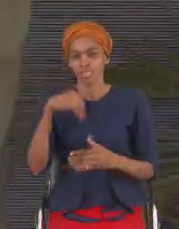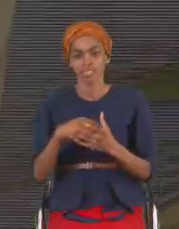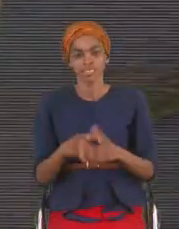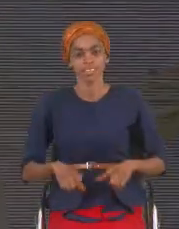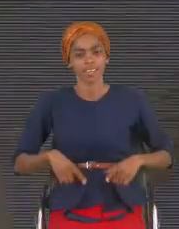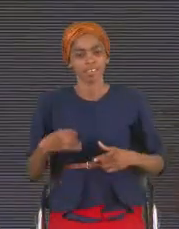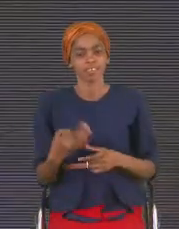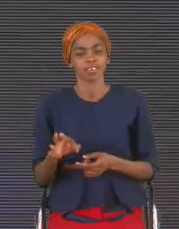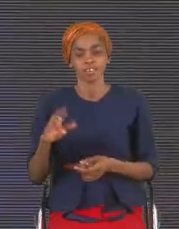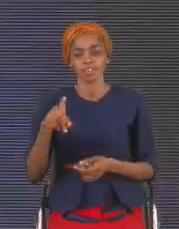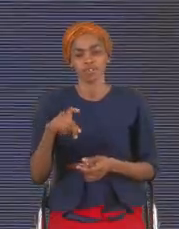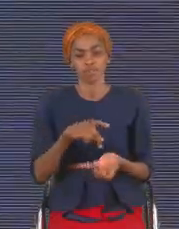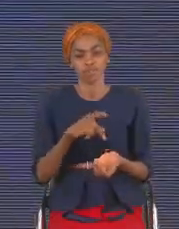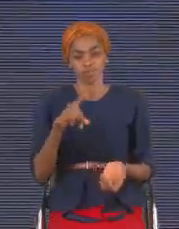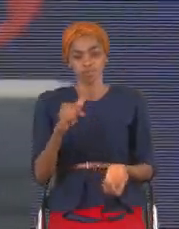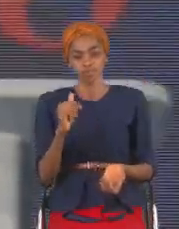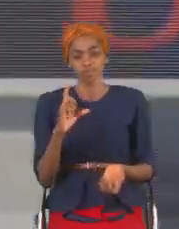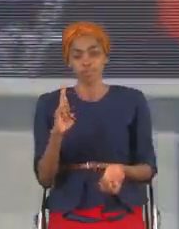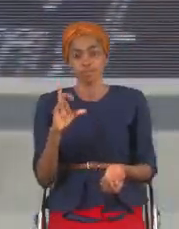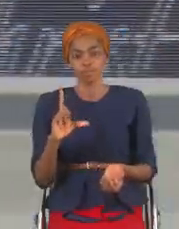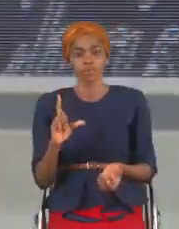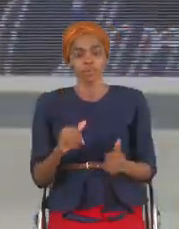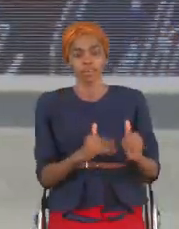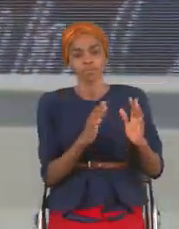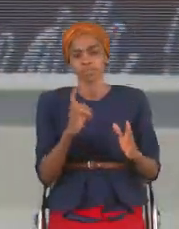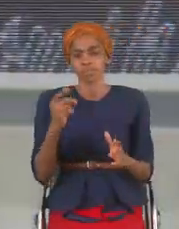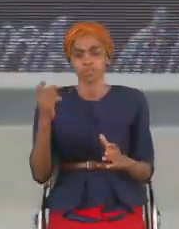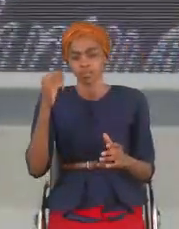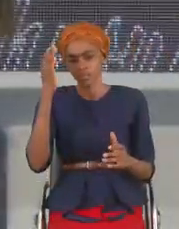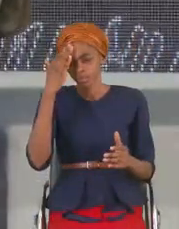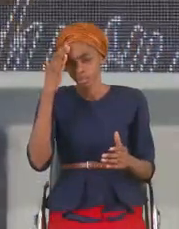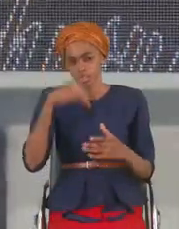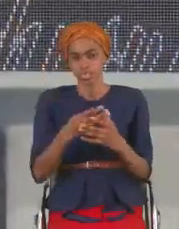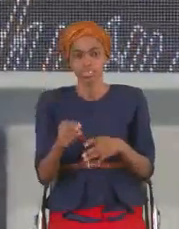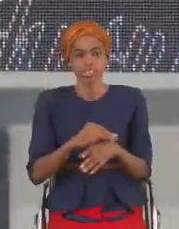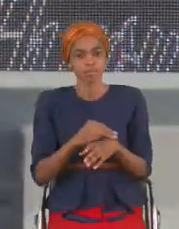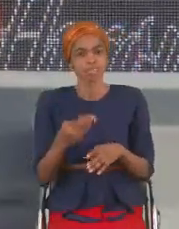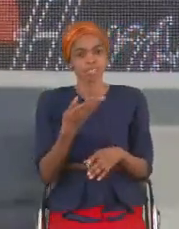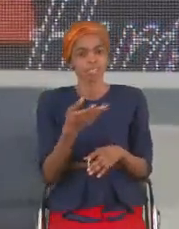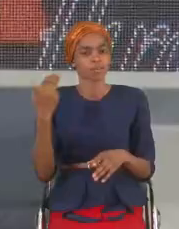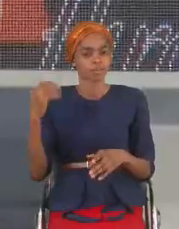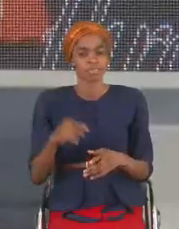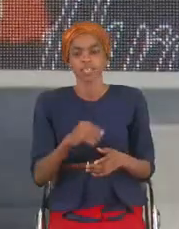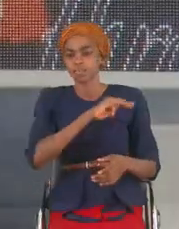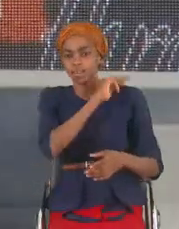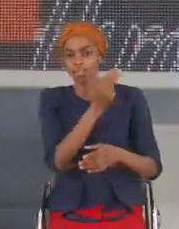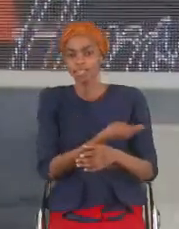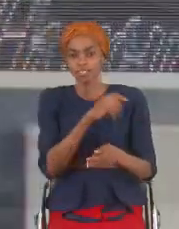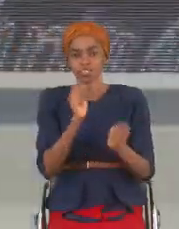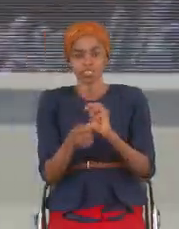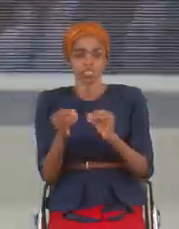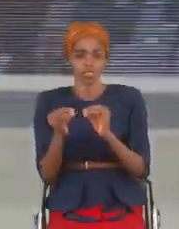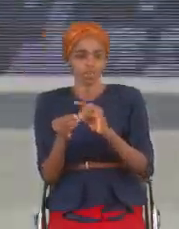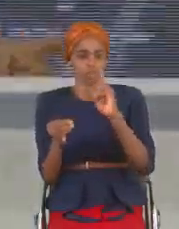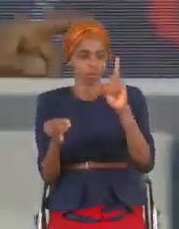Paul the Apostle, you notice in his ministry, there was a mighty change. Number one,